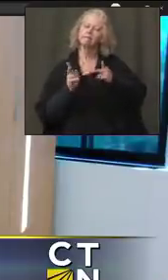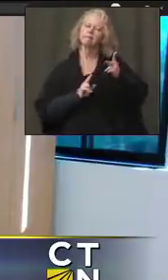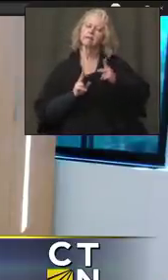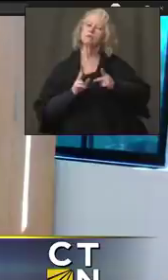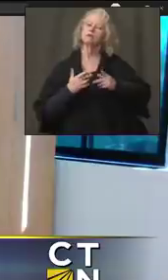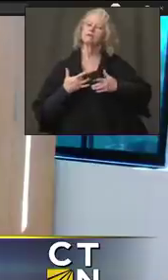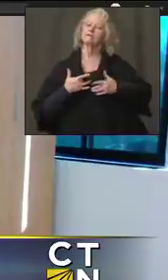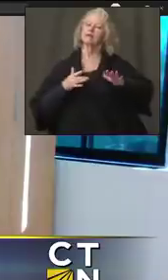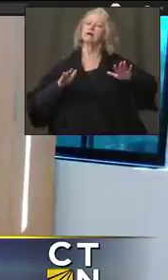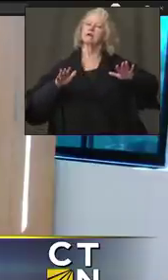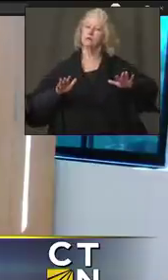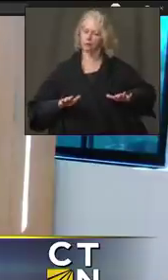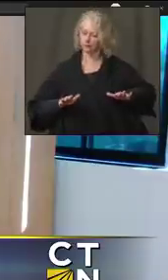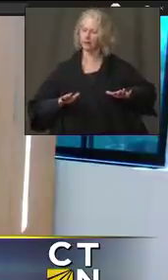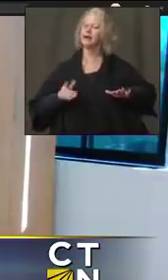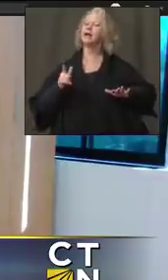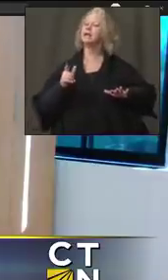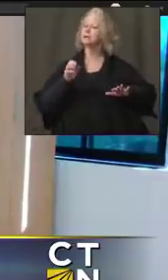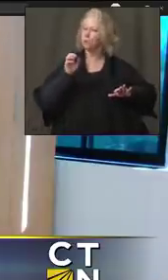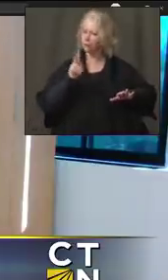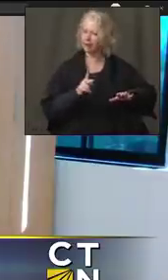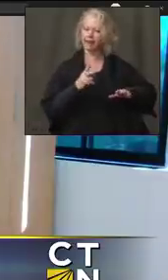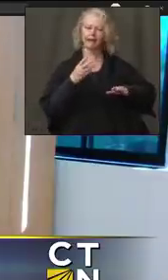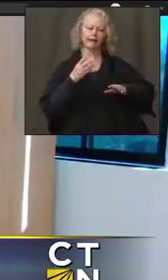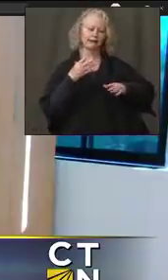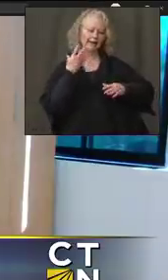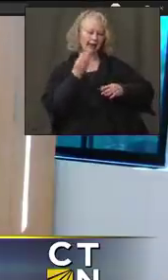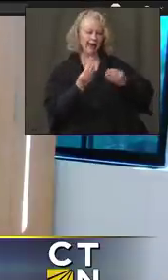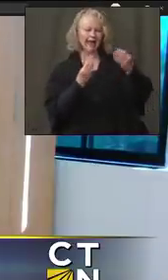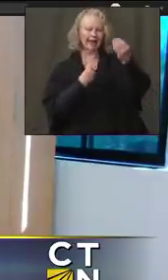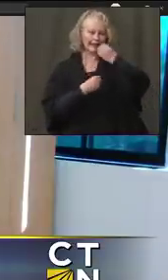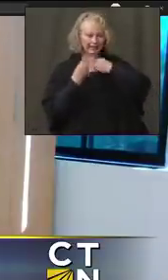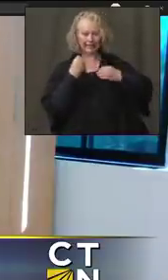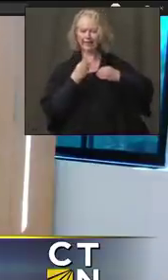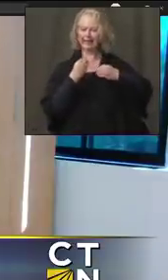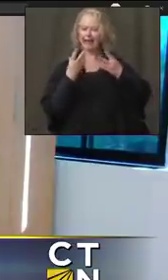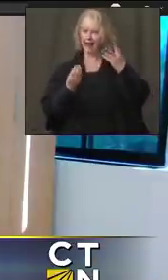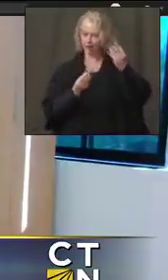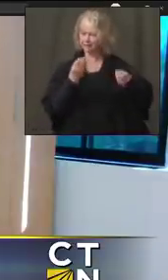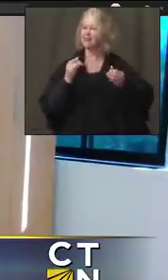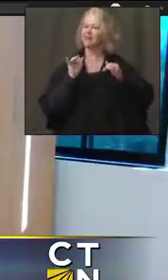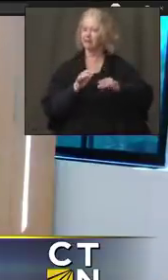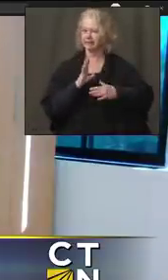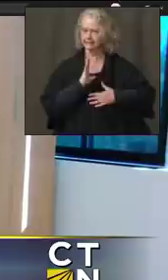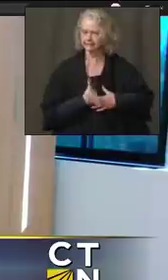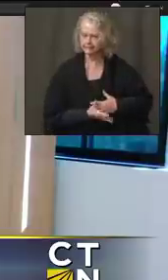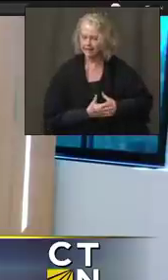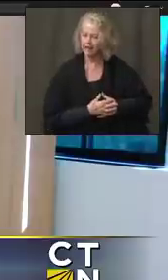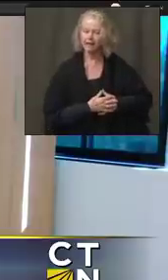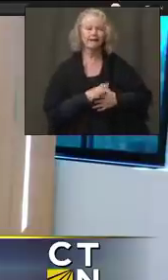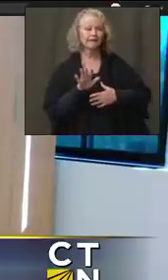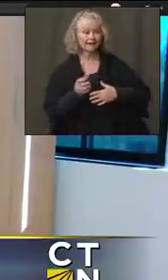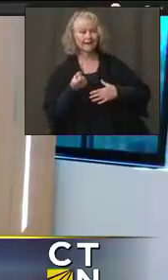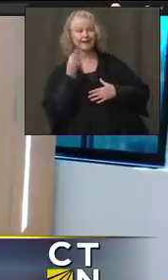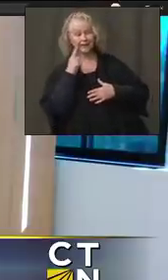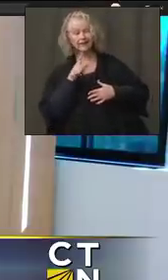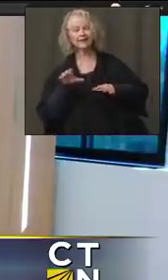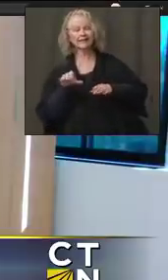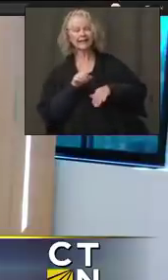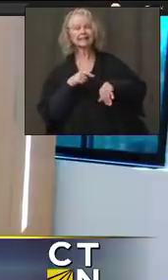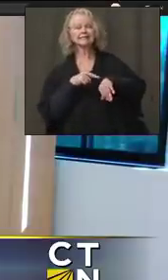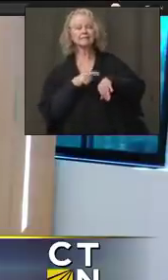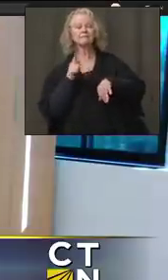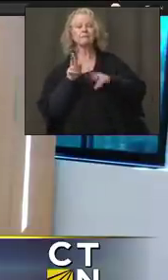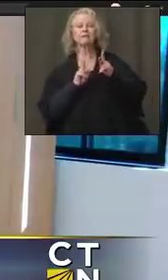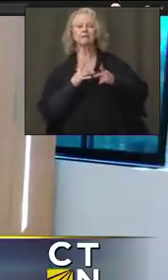comfort that it's okay to go to these restaurants and sit outside and enjoy a meal. Now, I want to be clear. It's going to take a while for people to get